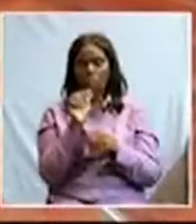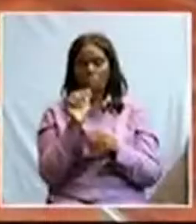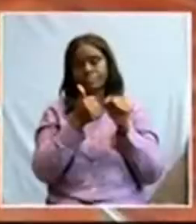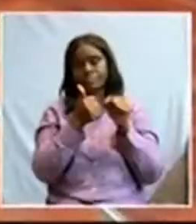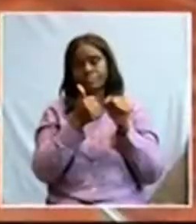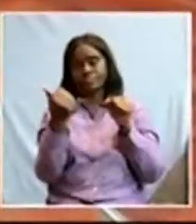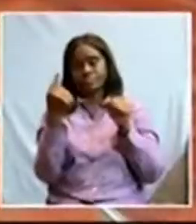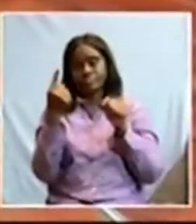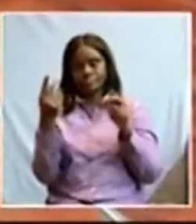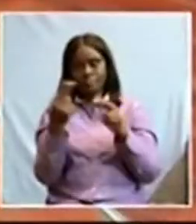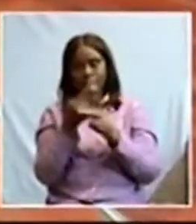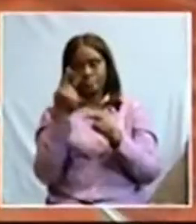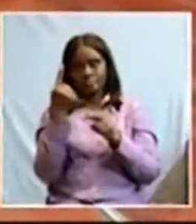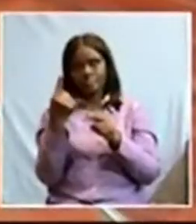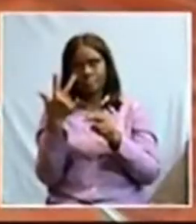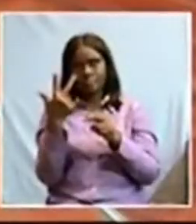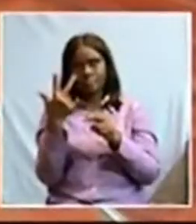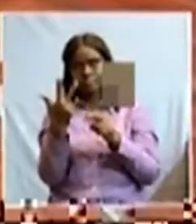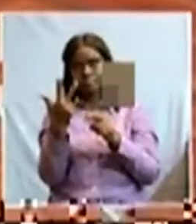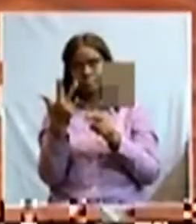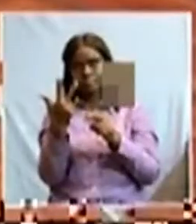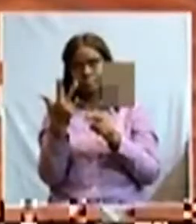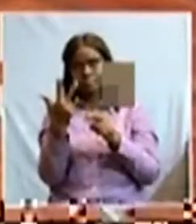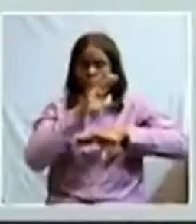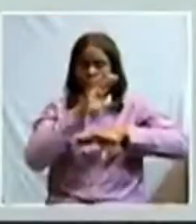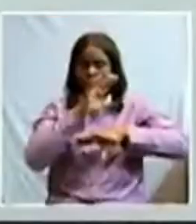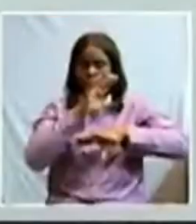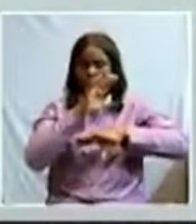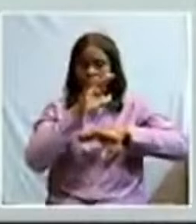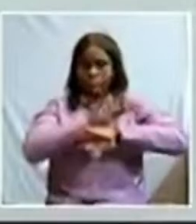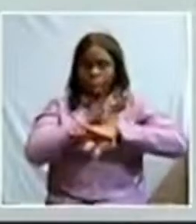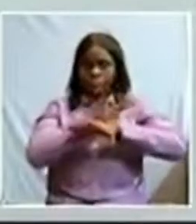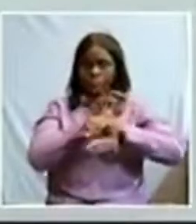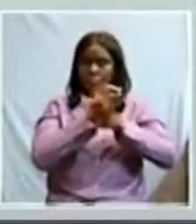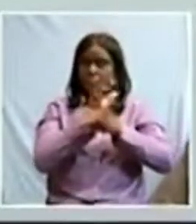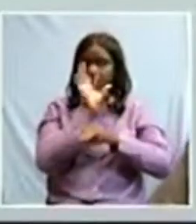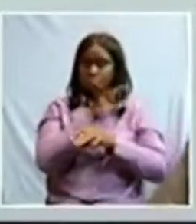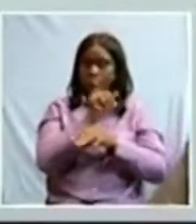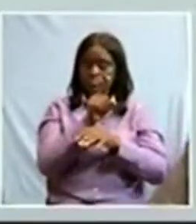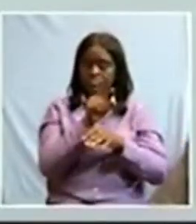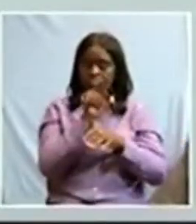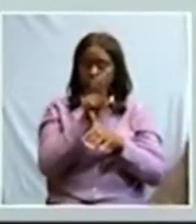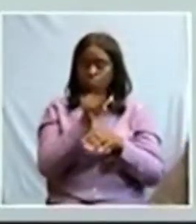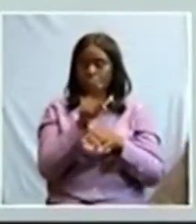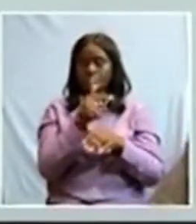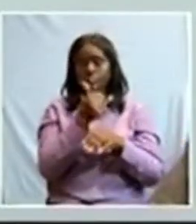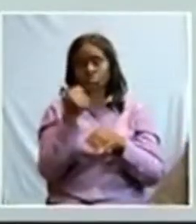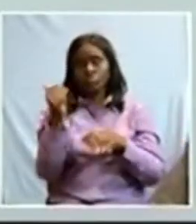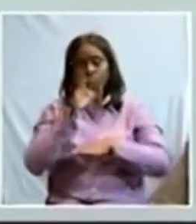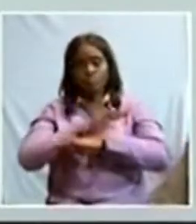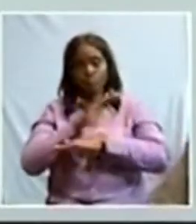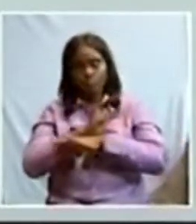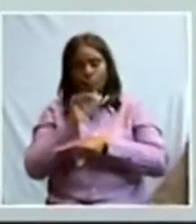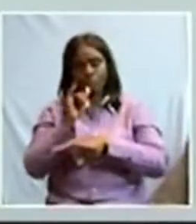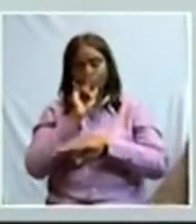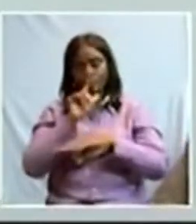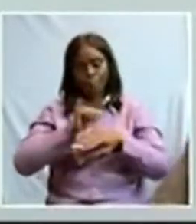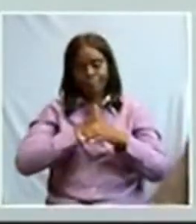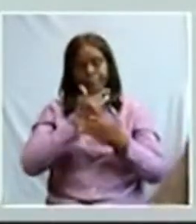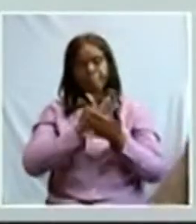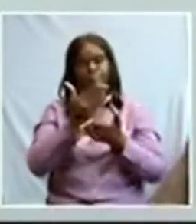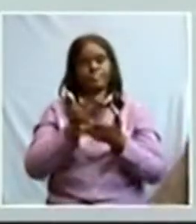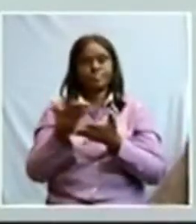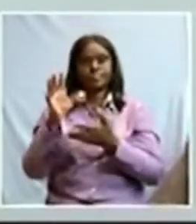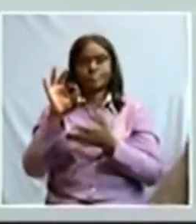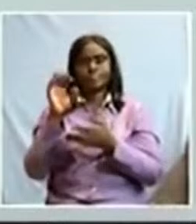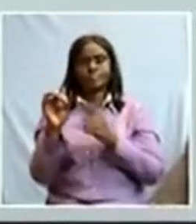Other 1x3 is already desks. Yes. So these are extra desks. Yes, we procured 90 for